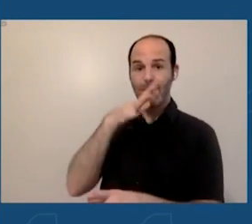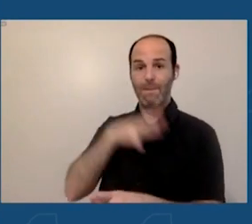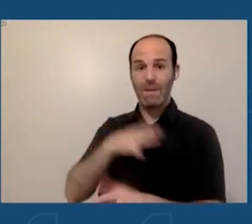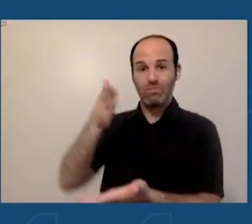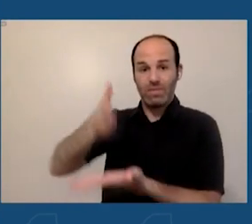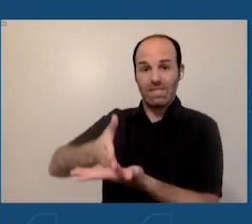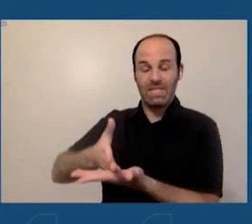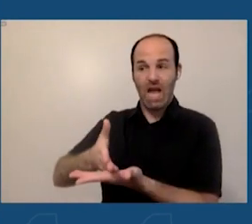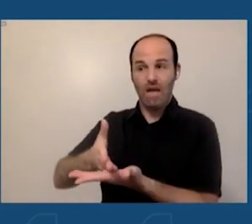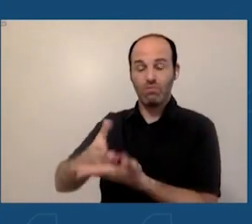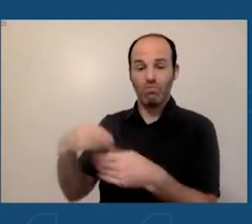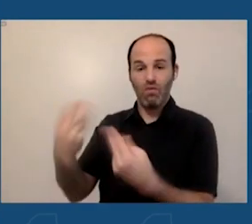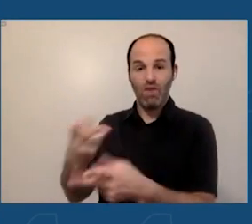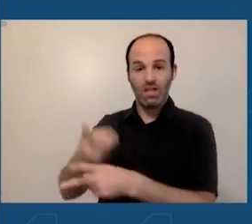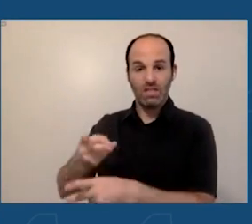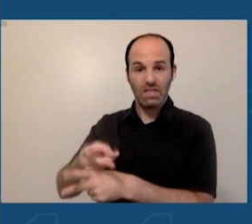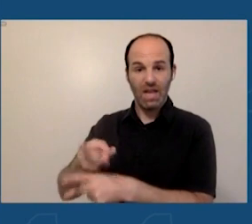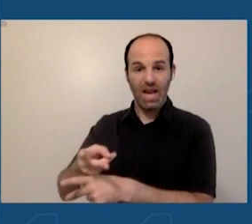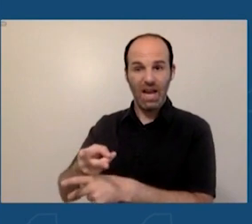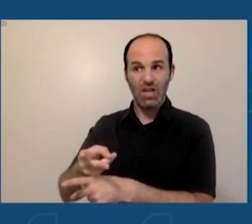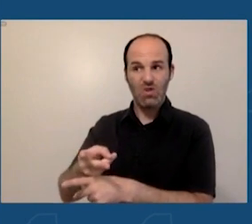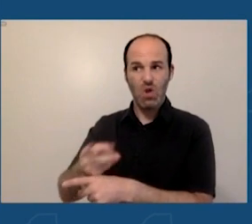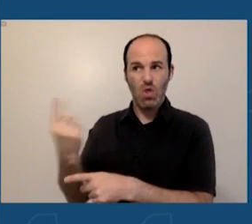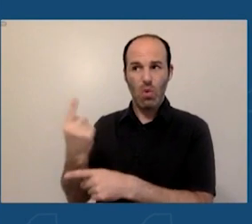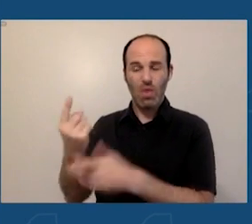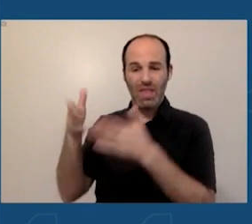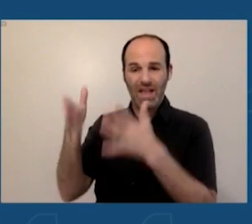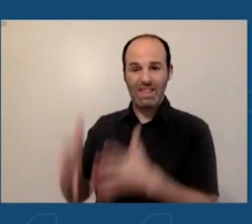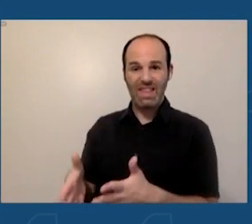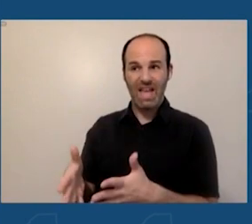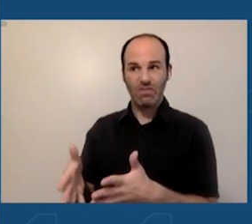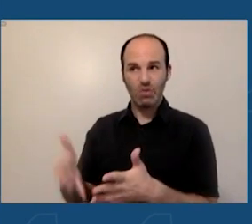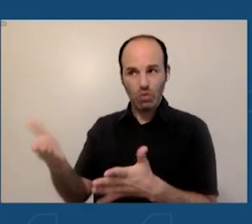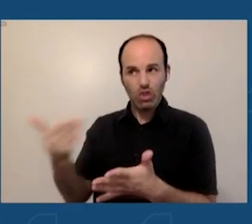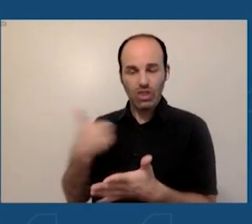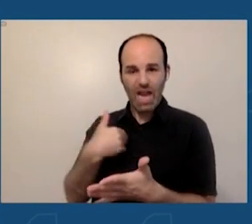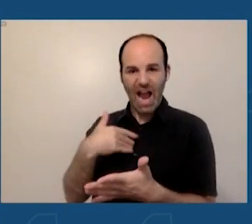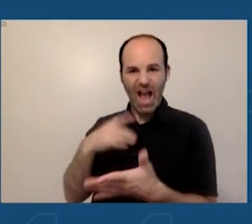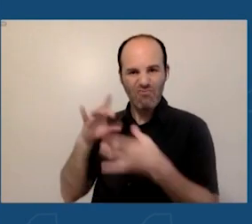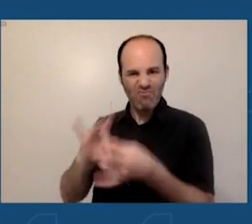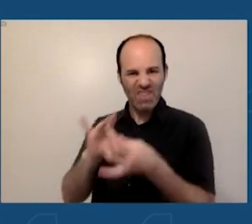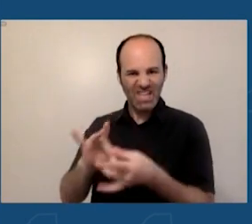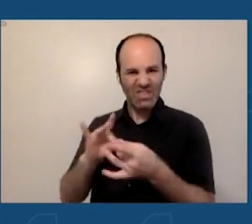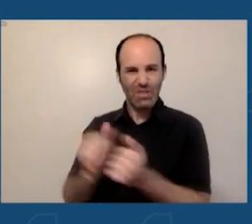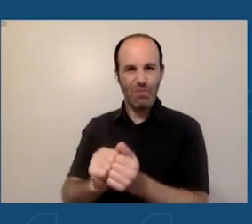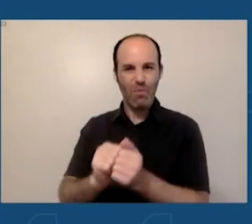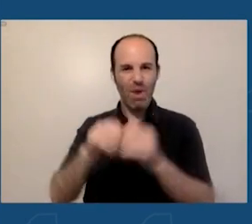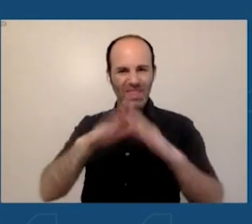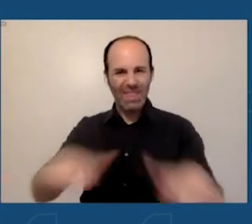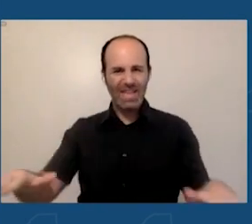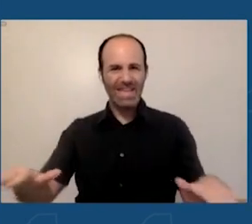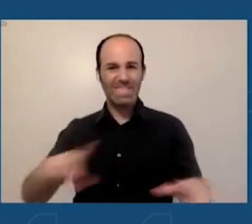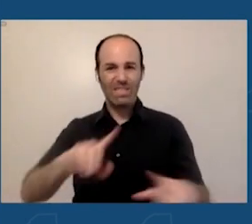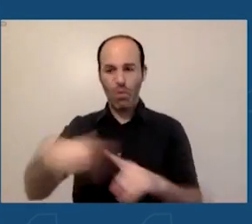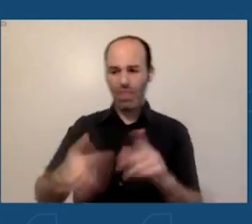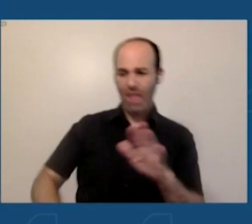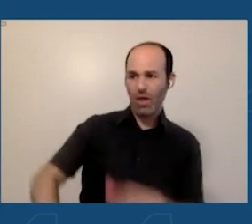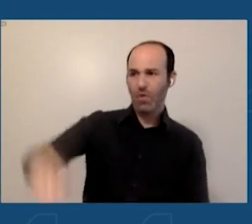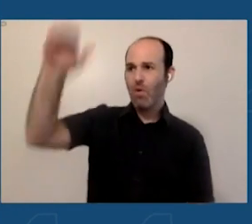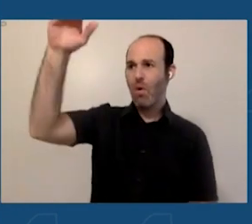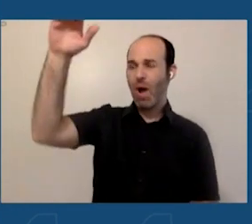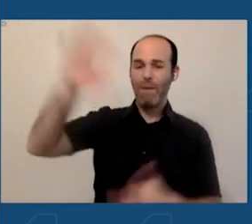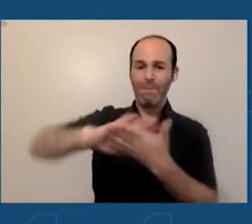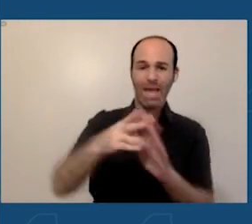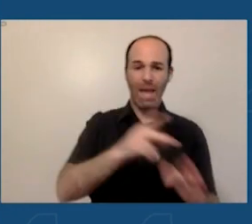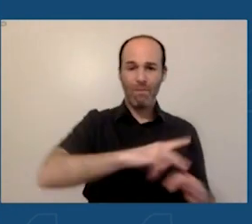with was the great relationship that she built with these kids. And they came back as professionals, and they came from all over the